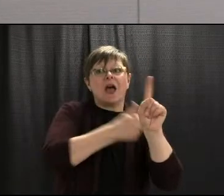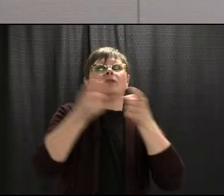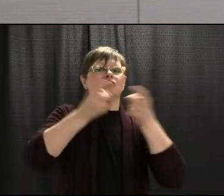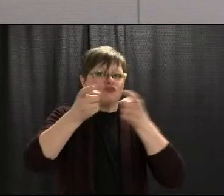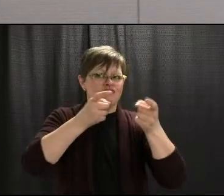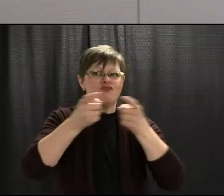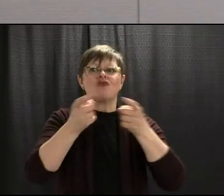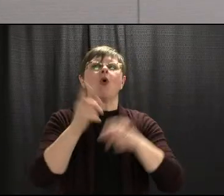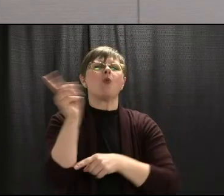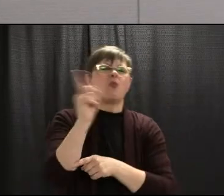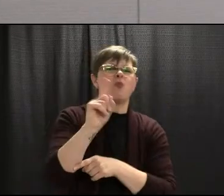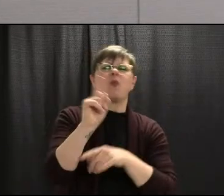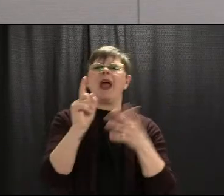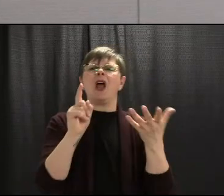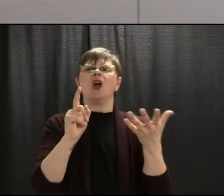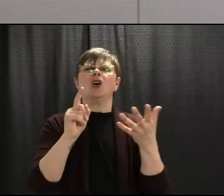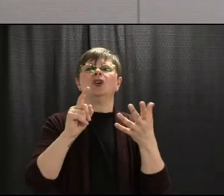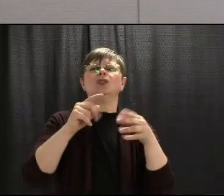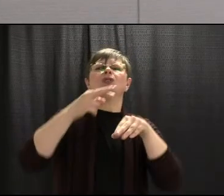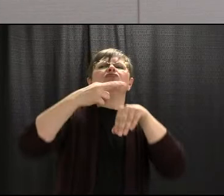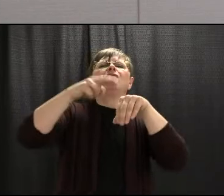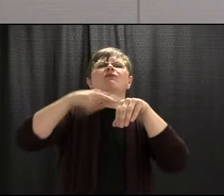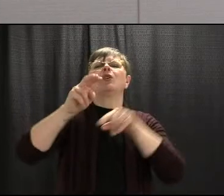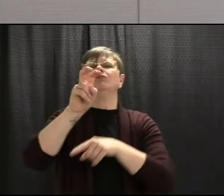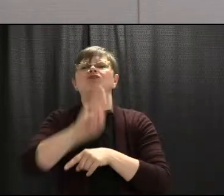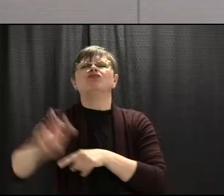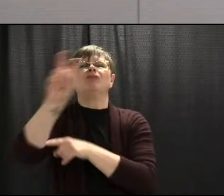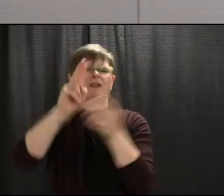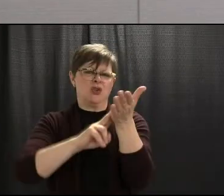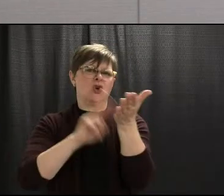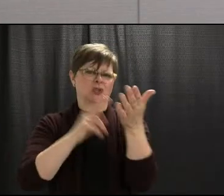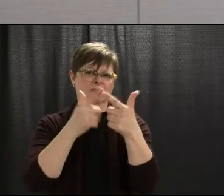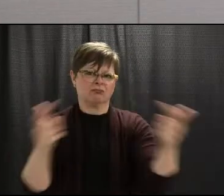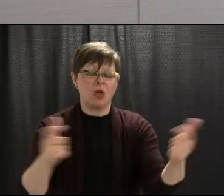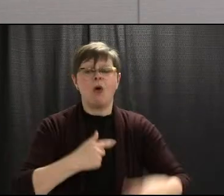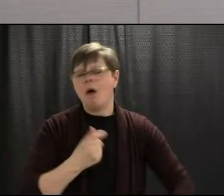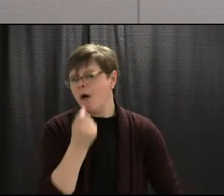province. I do understand the need for